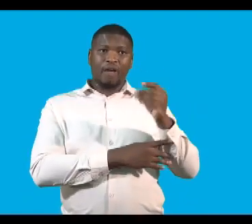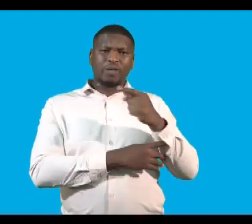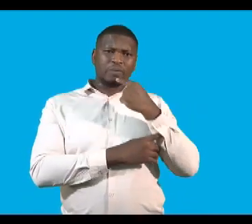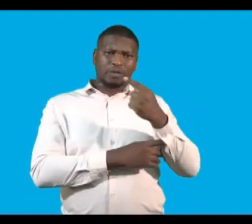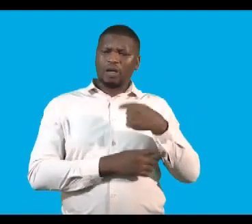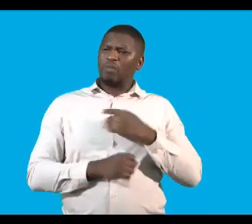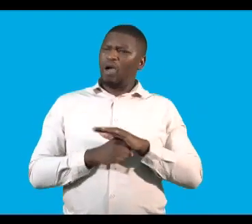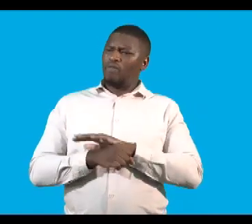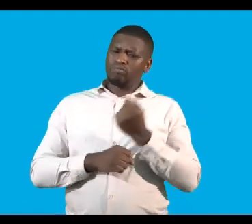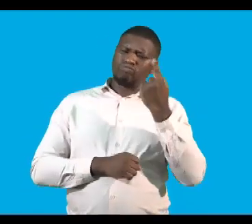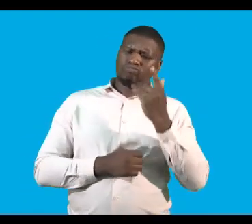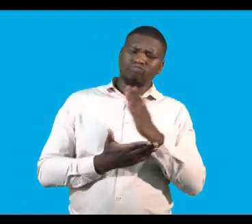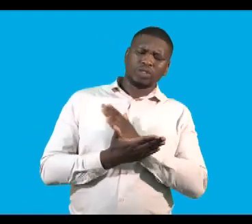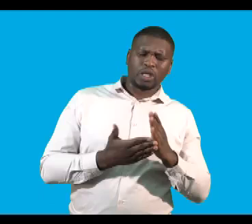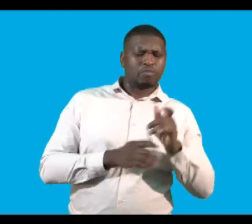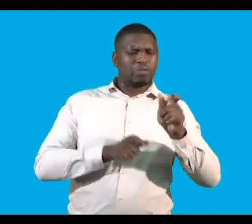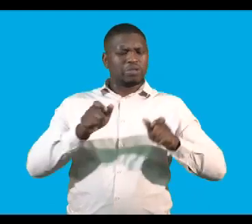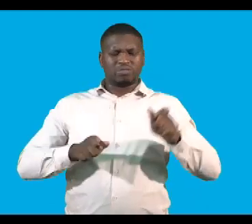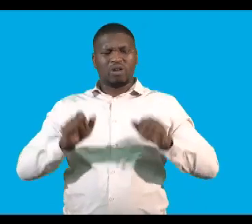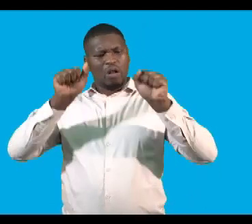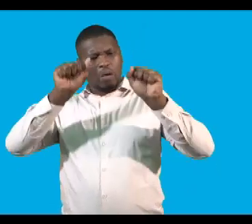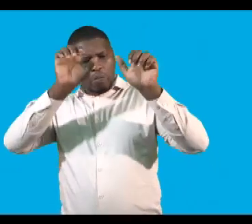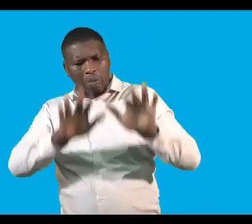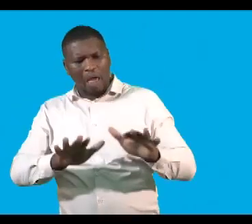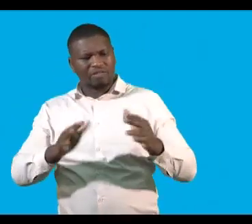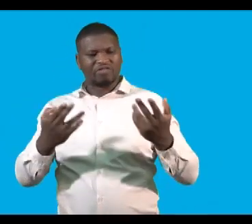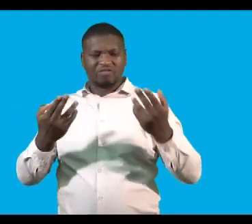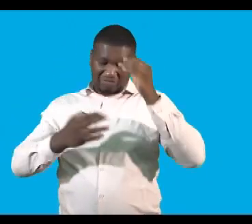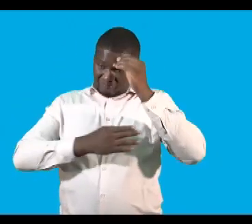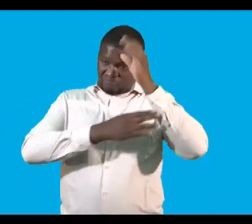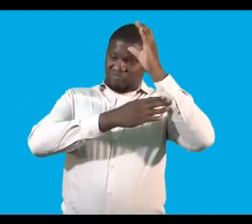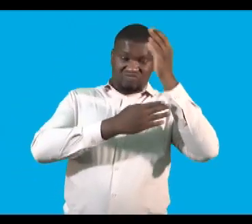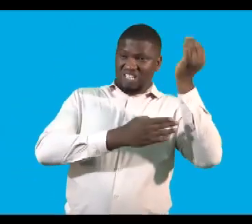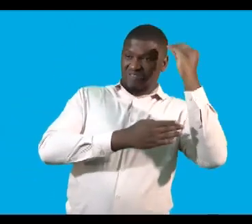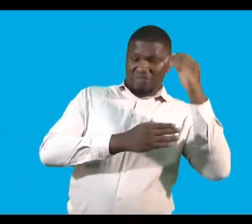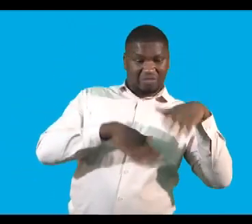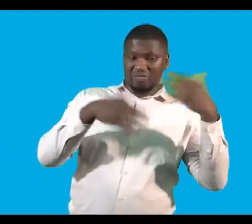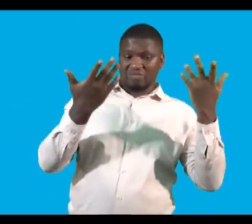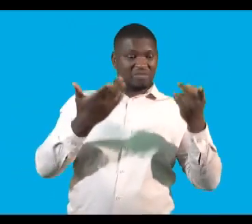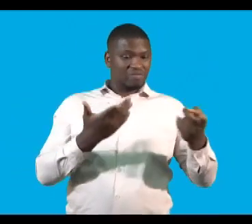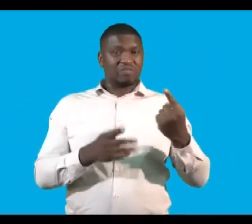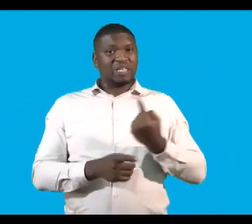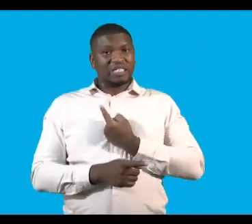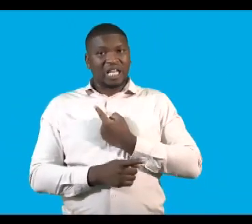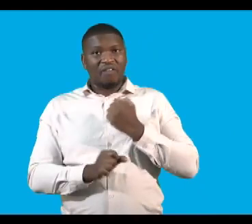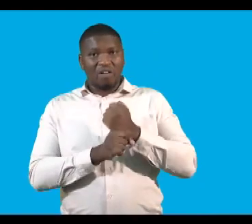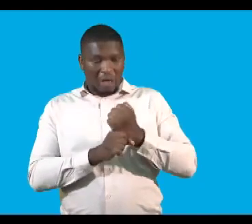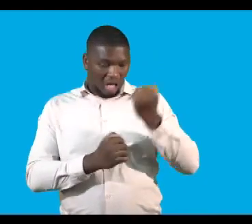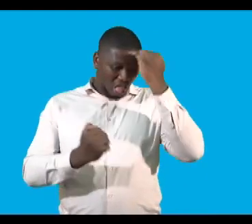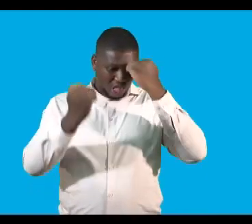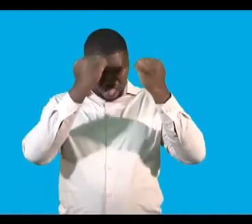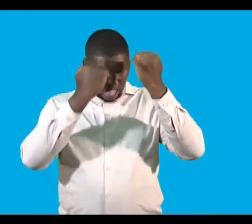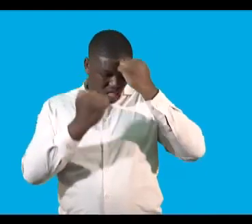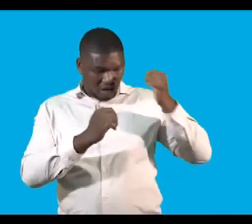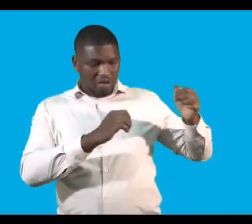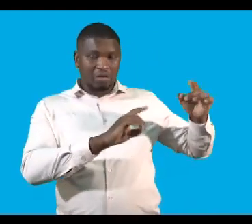understand that some people who have not been blessed with a high level of education and information make foolish decisions. It's not their